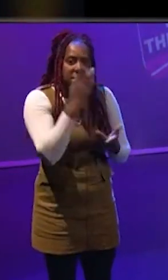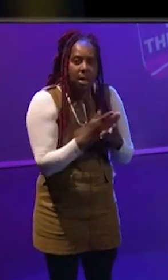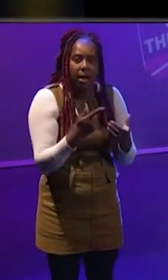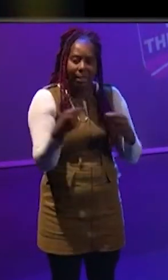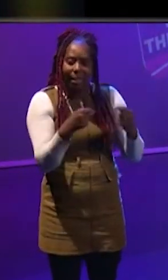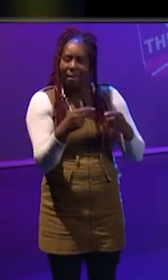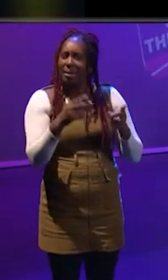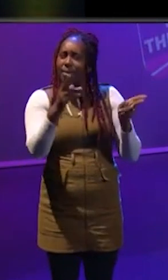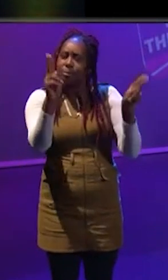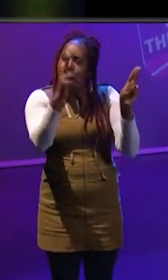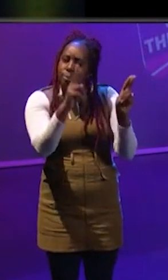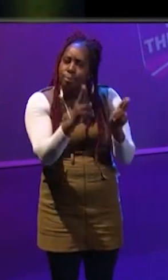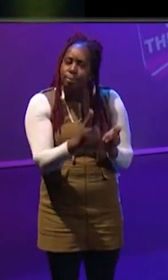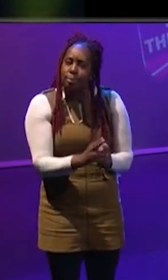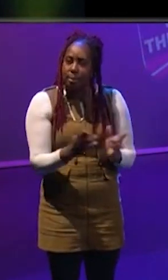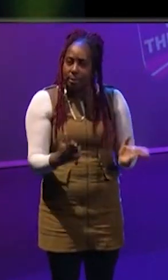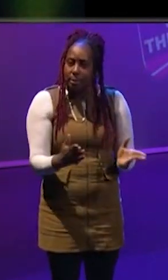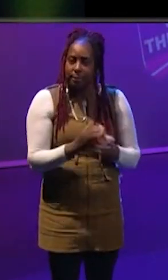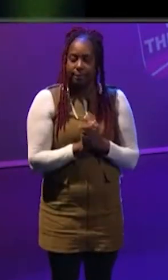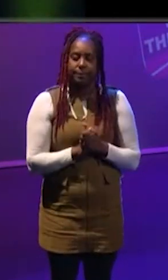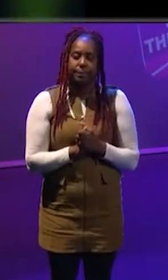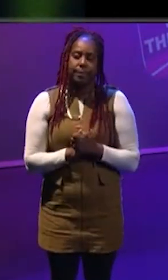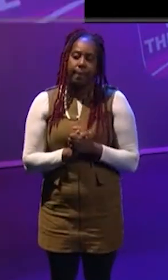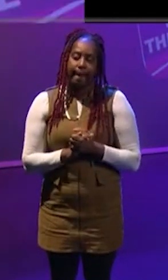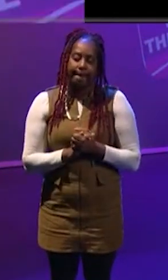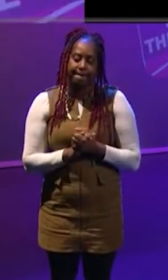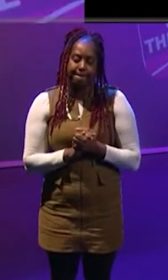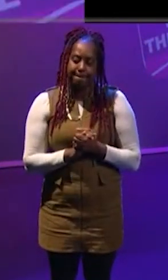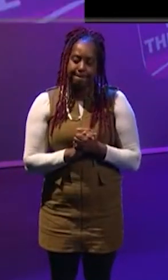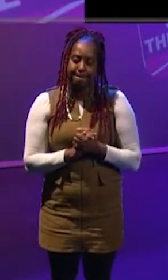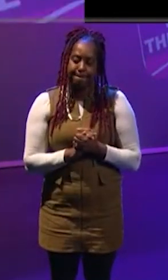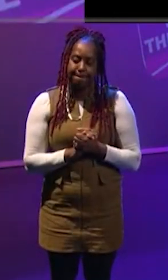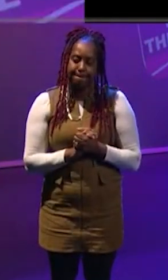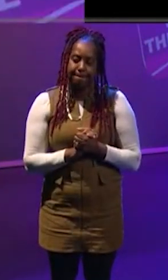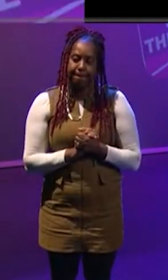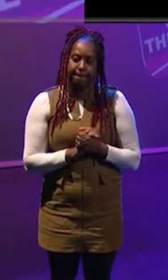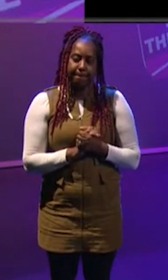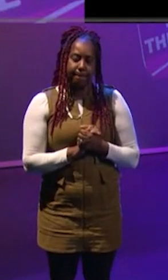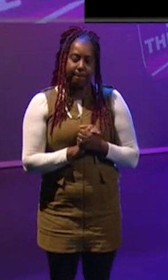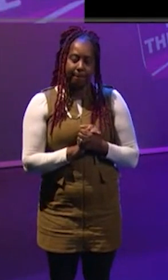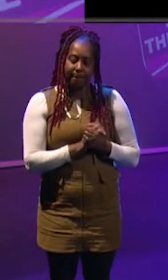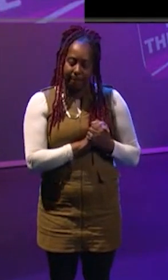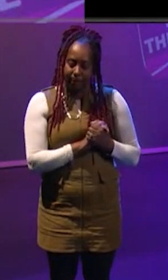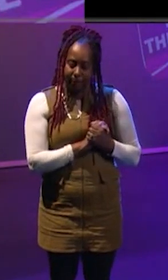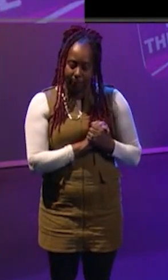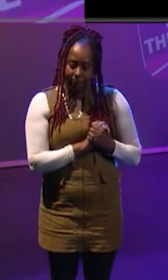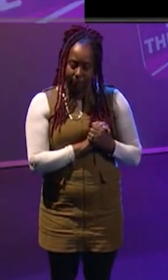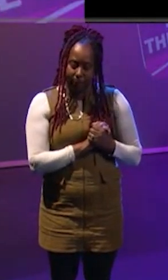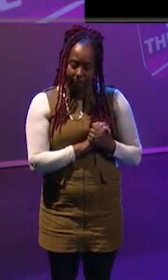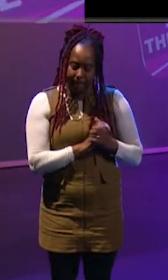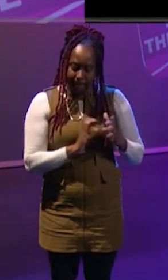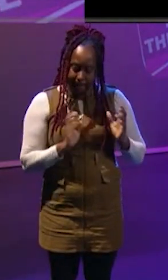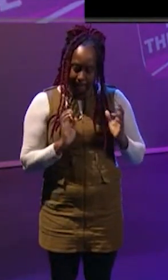conflicts can, like, kind of mellow out if you've got the big picture. Yeah. Yeah. To kind of add on that, in terms of career ambition and,